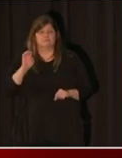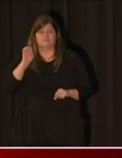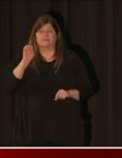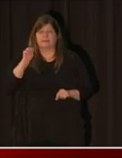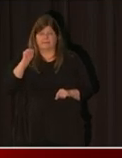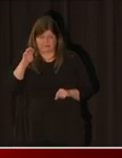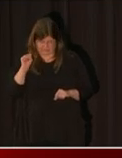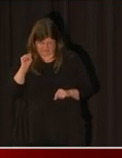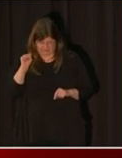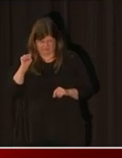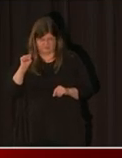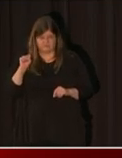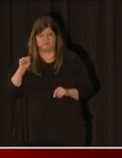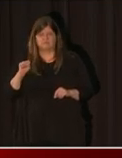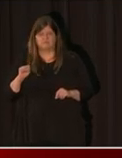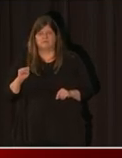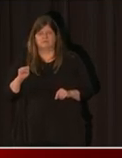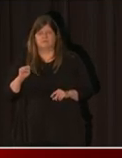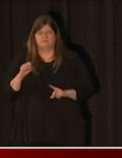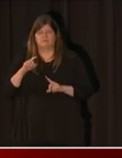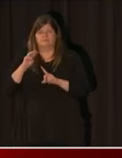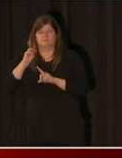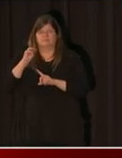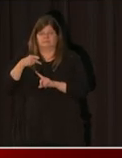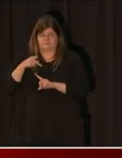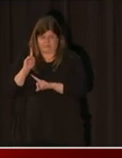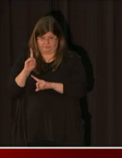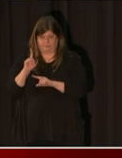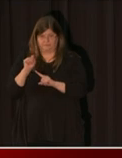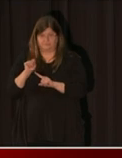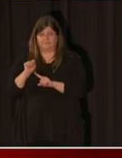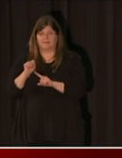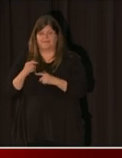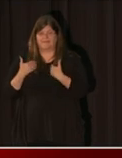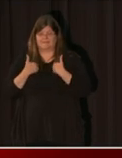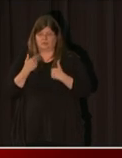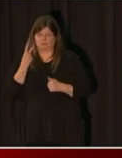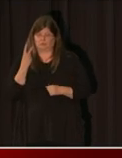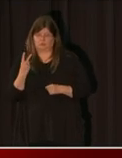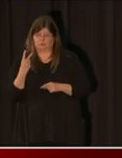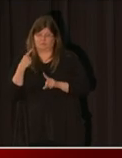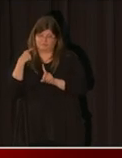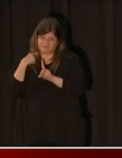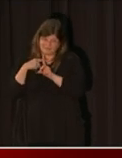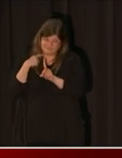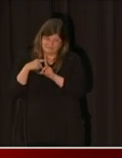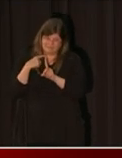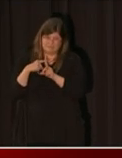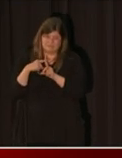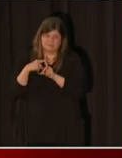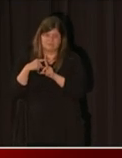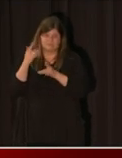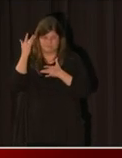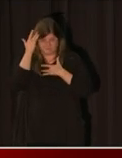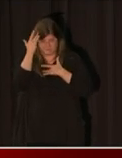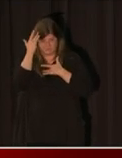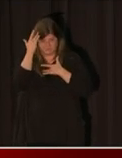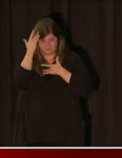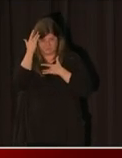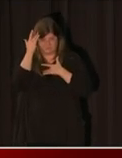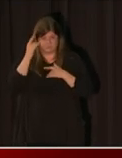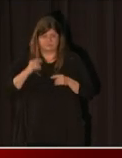that MPD has had 82 positive cases with 21